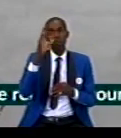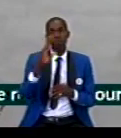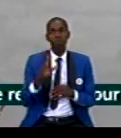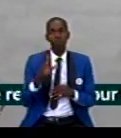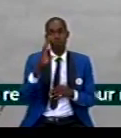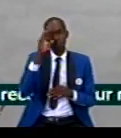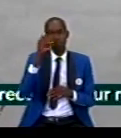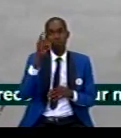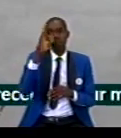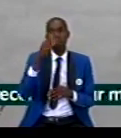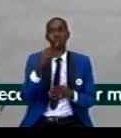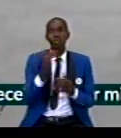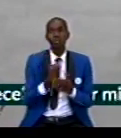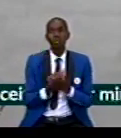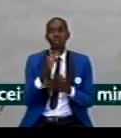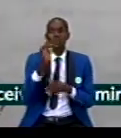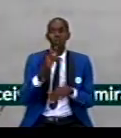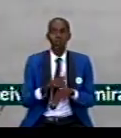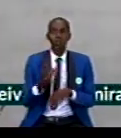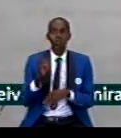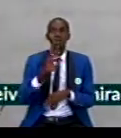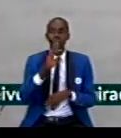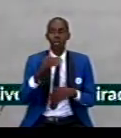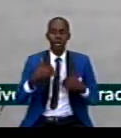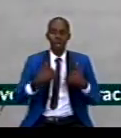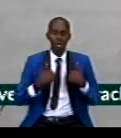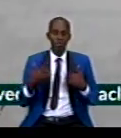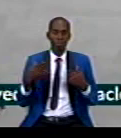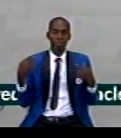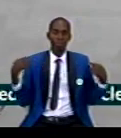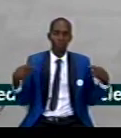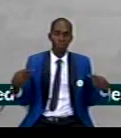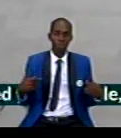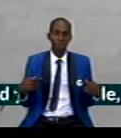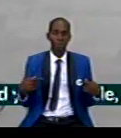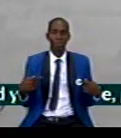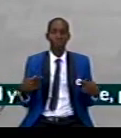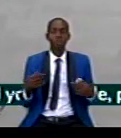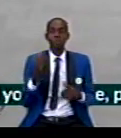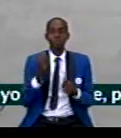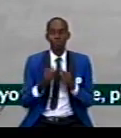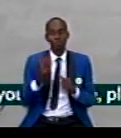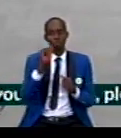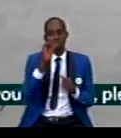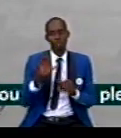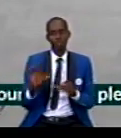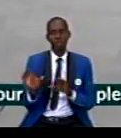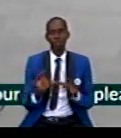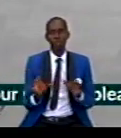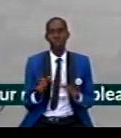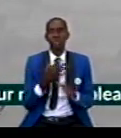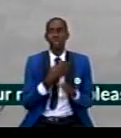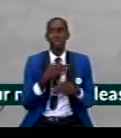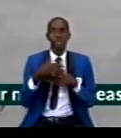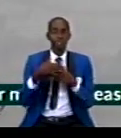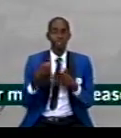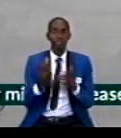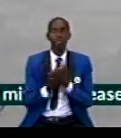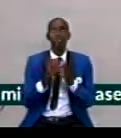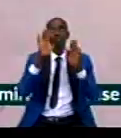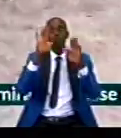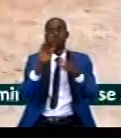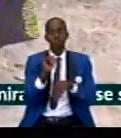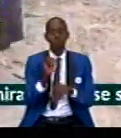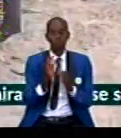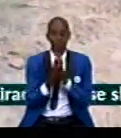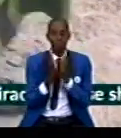we have the problem, which I did. And after the miracle prayers of the pastor, my back and